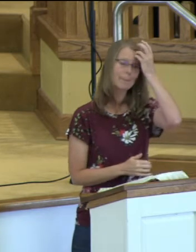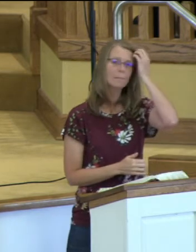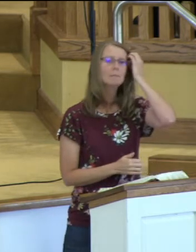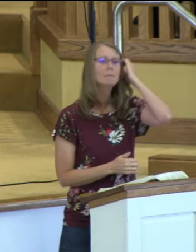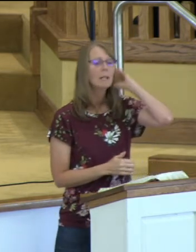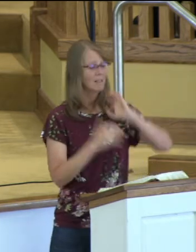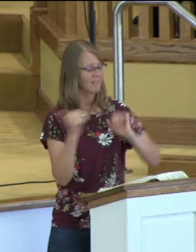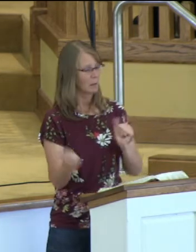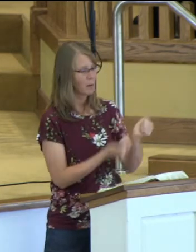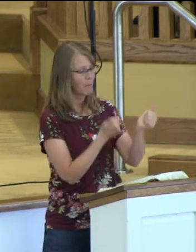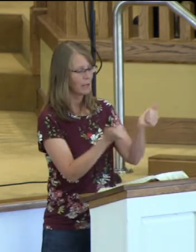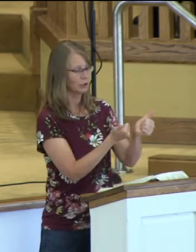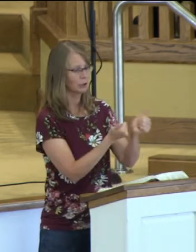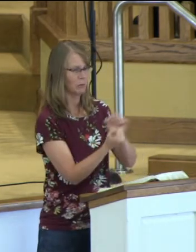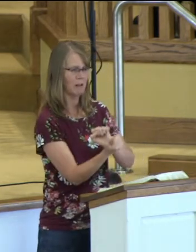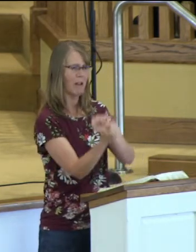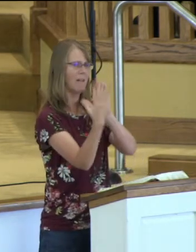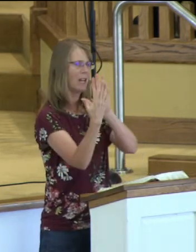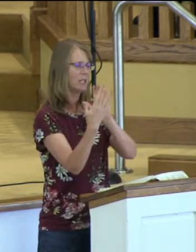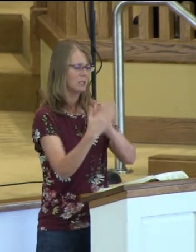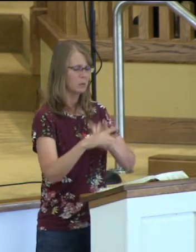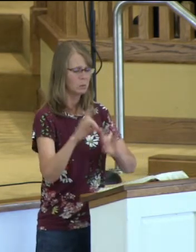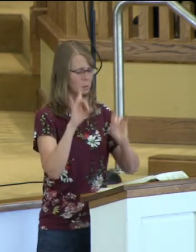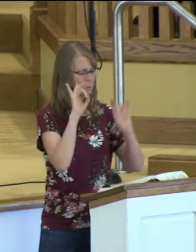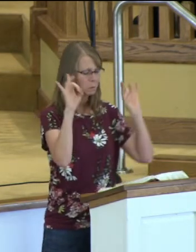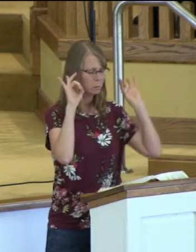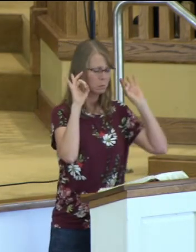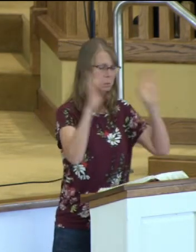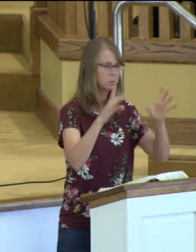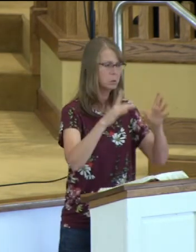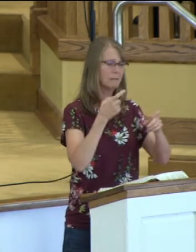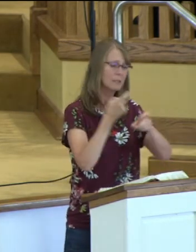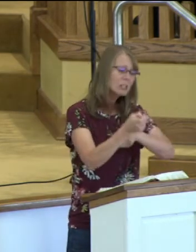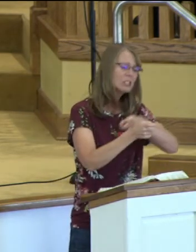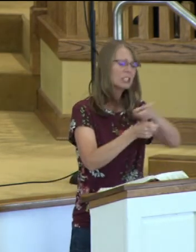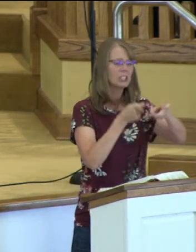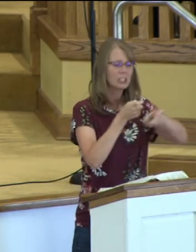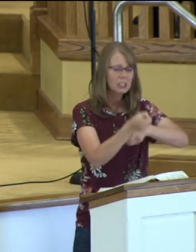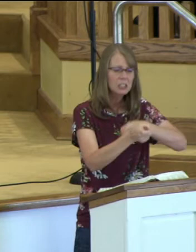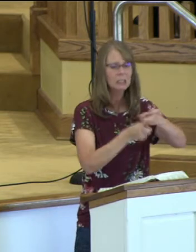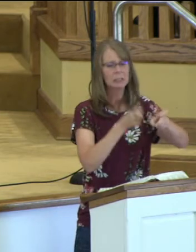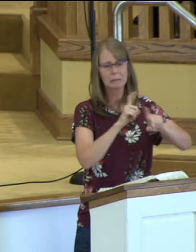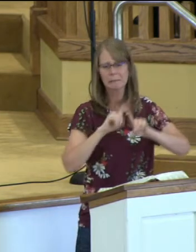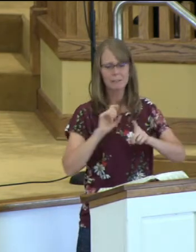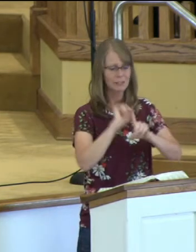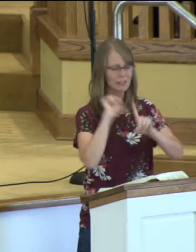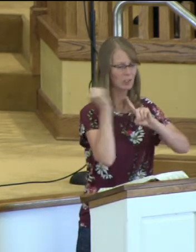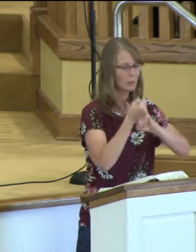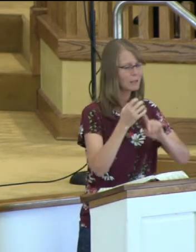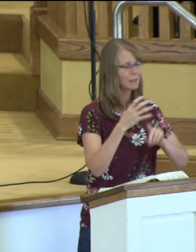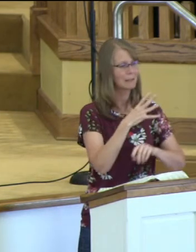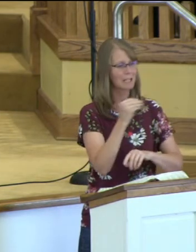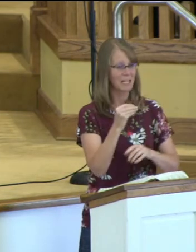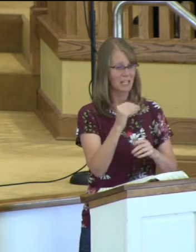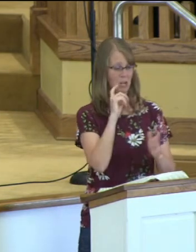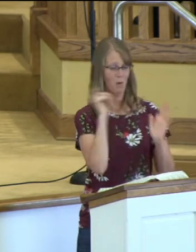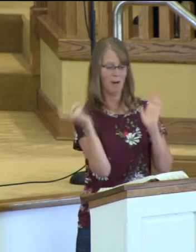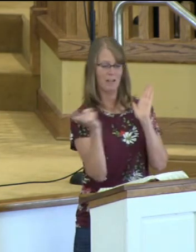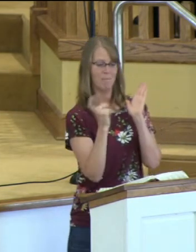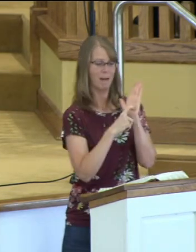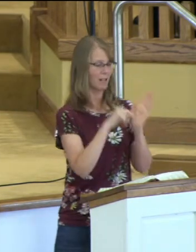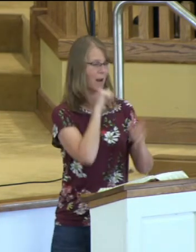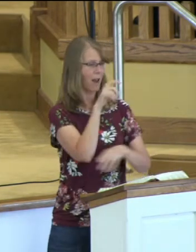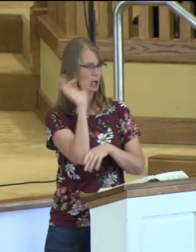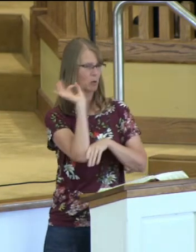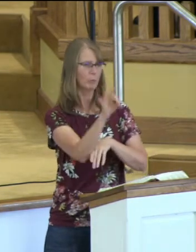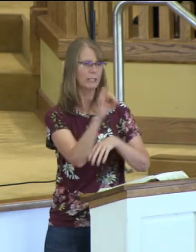The apostles were facing, mounting, continuing, more and more persecution. They were commanded not to preach or